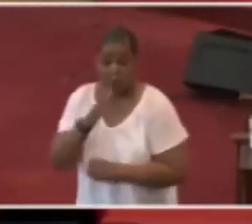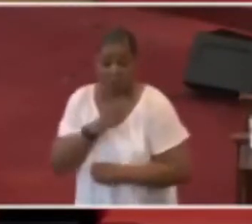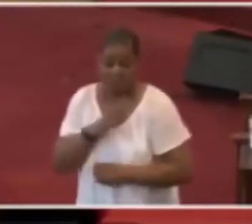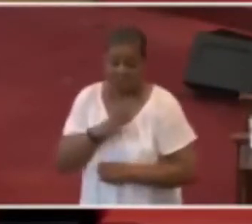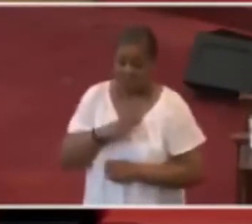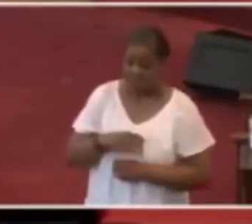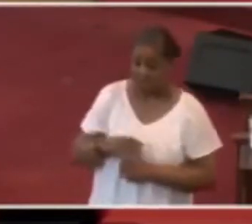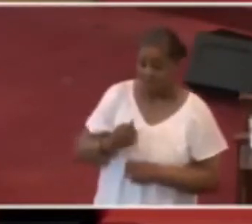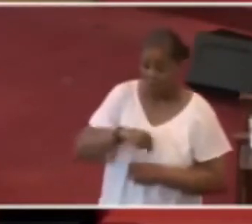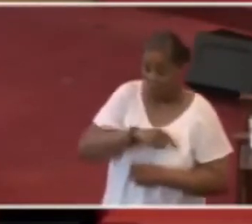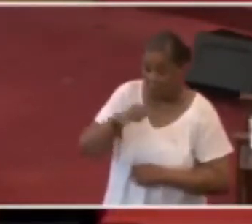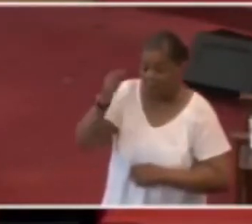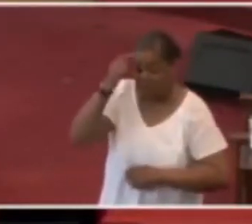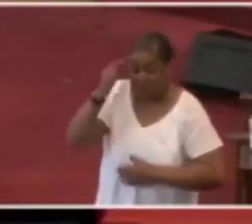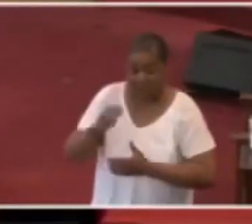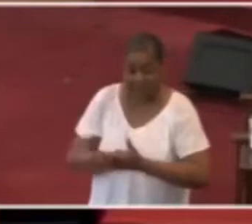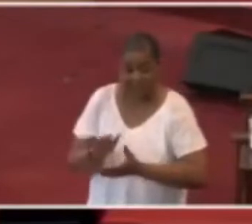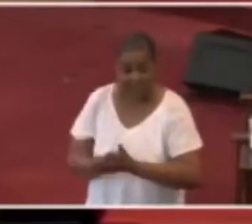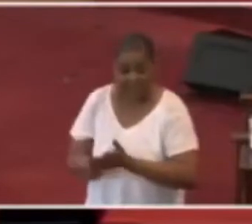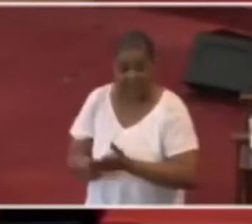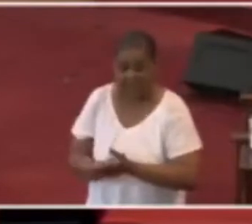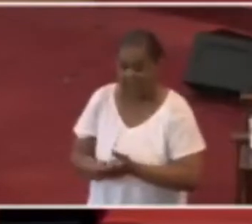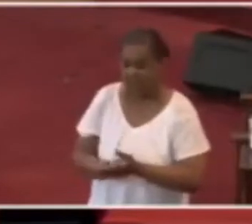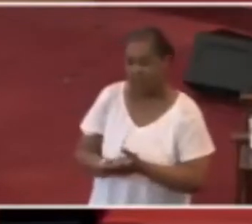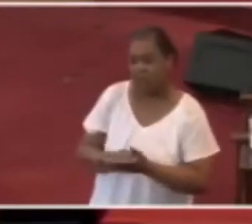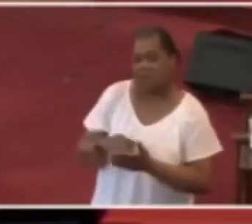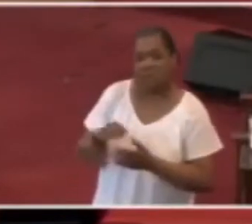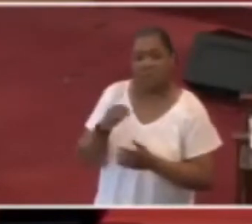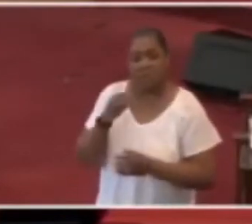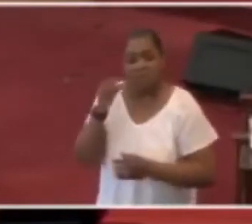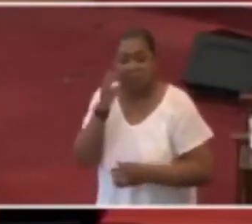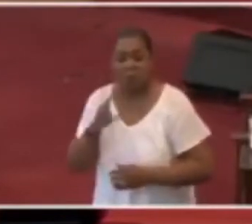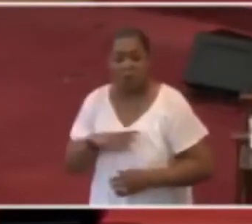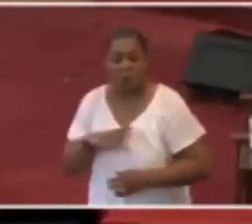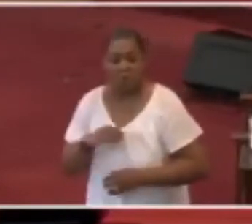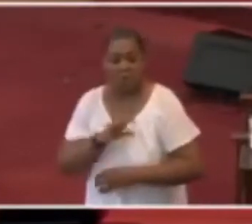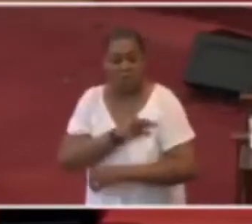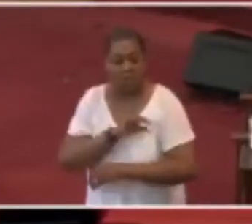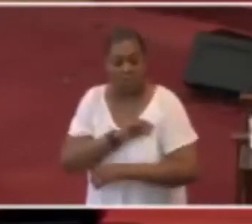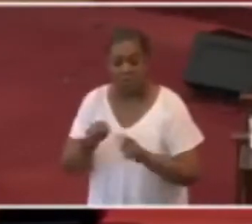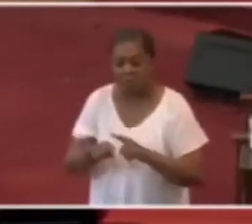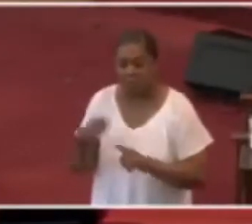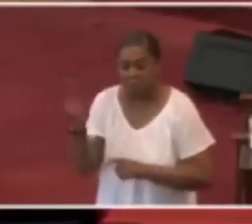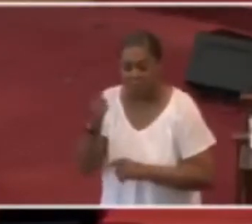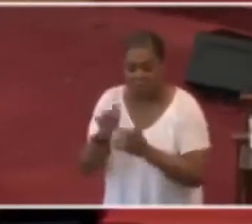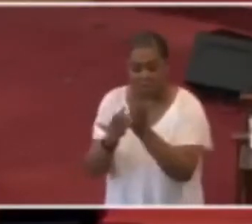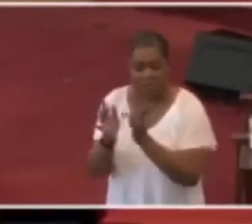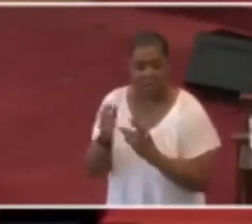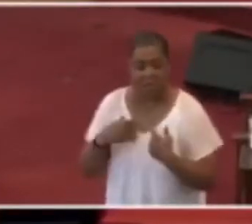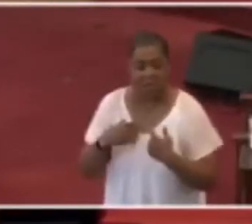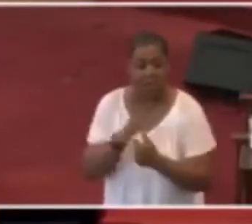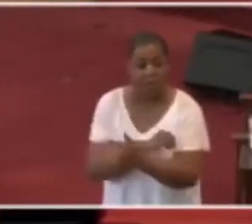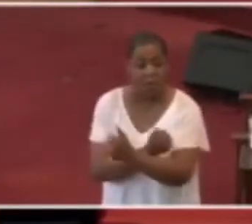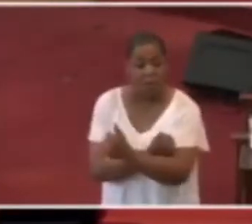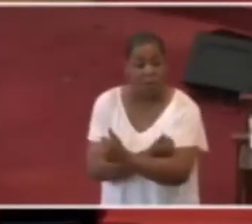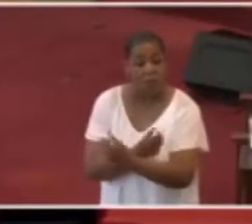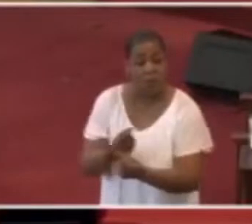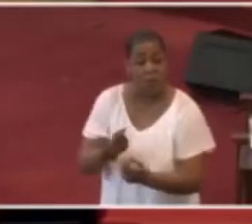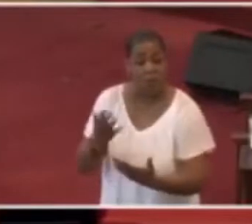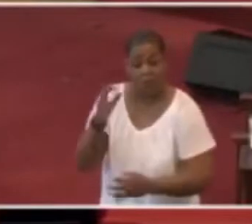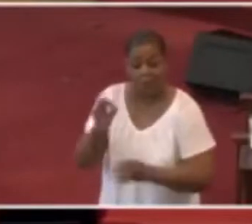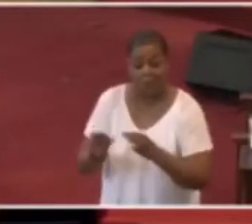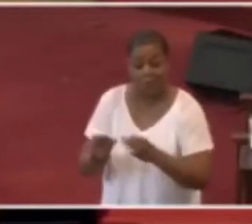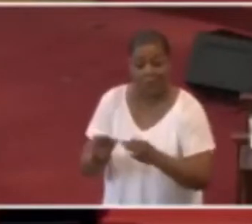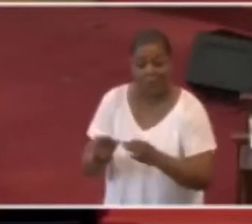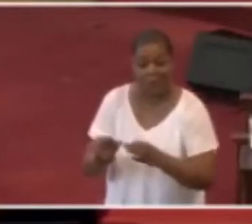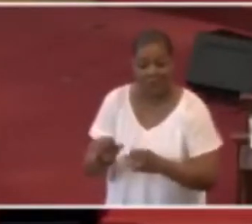by what Jesus says to her, he alone has the authority to judge her. He could call